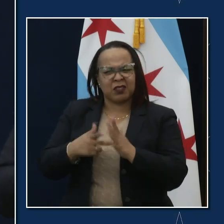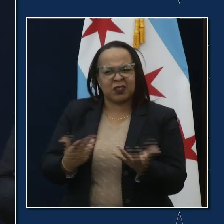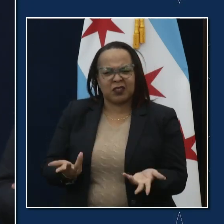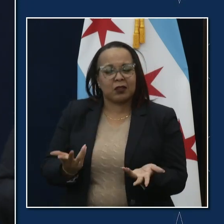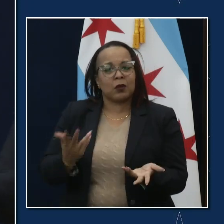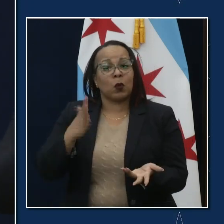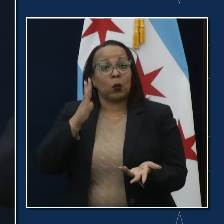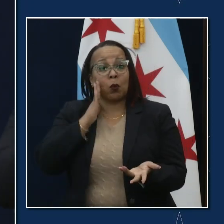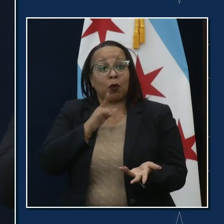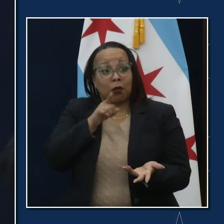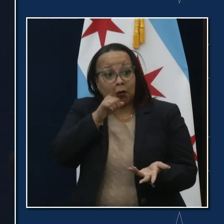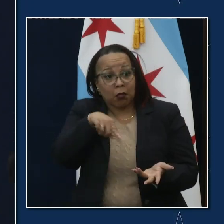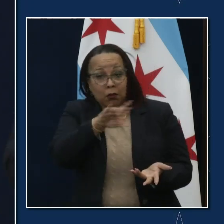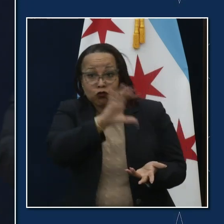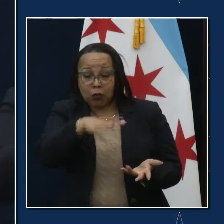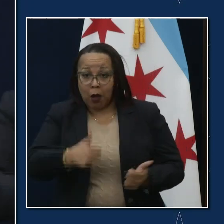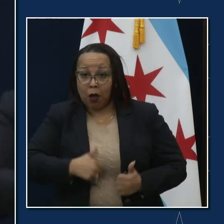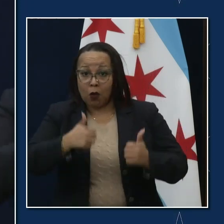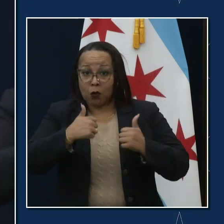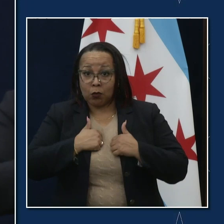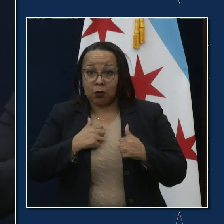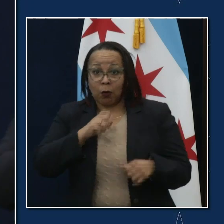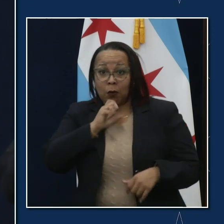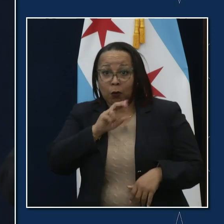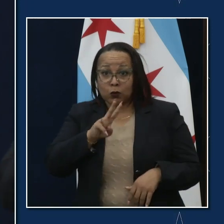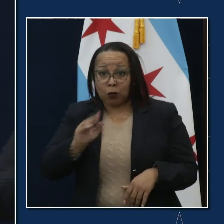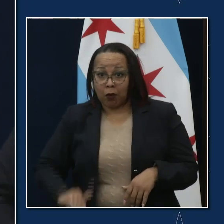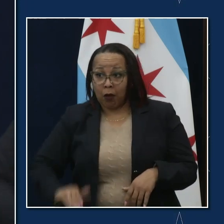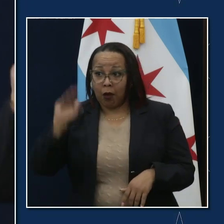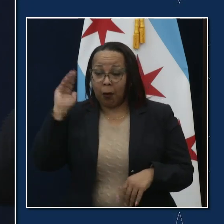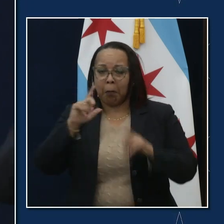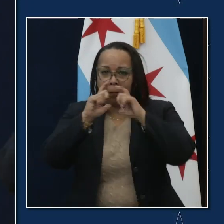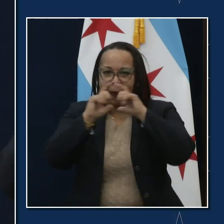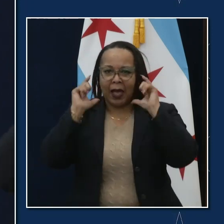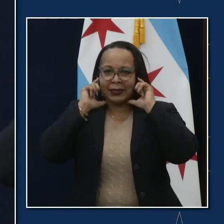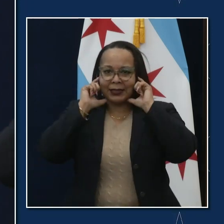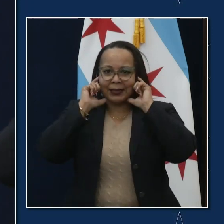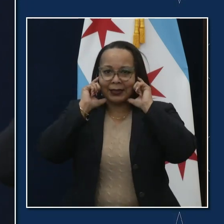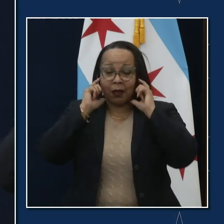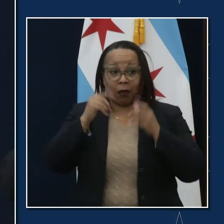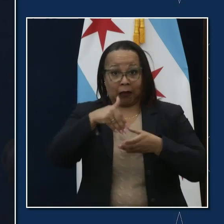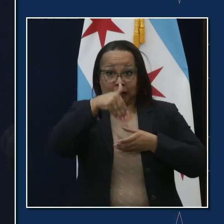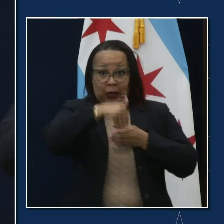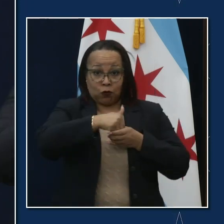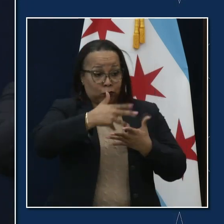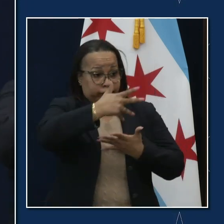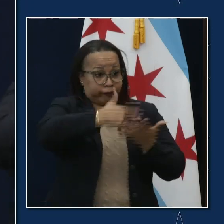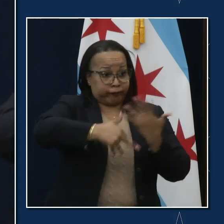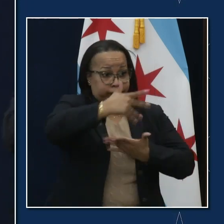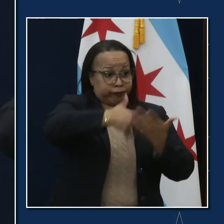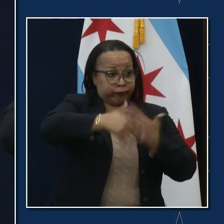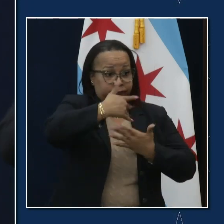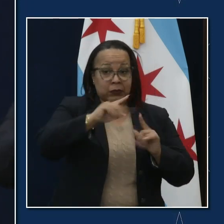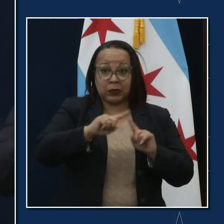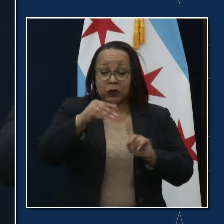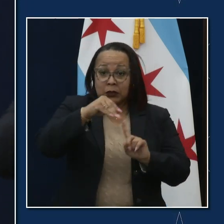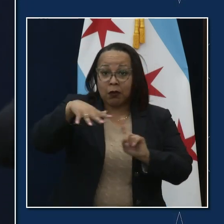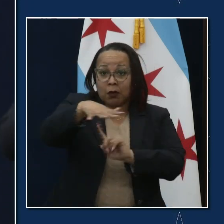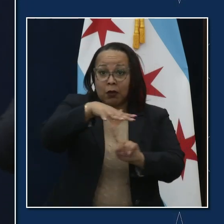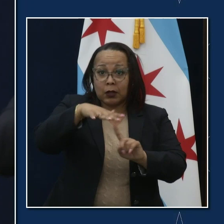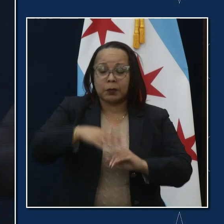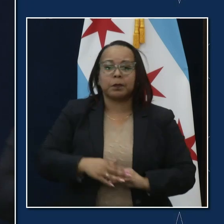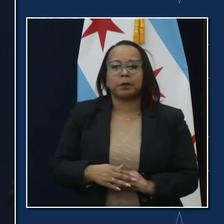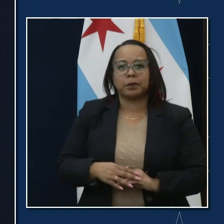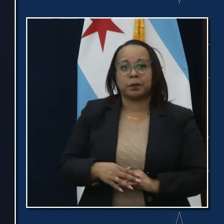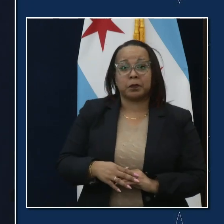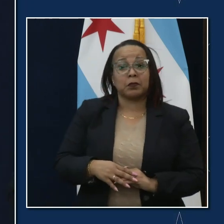be asking all Chicagoans age 2 and older to wear masks in indoor public settings.